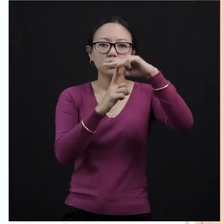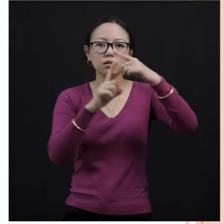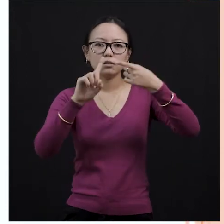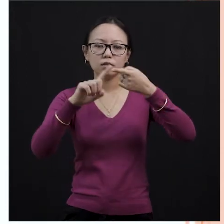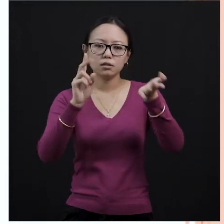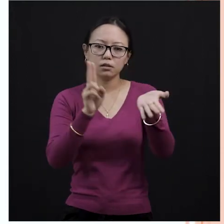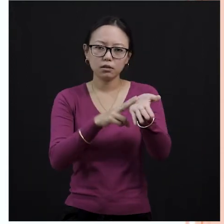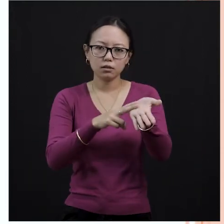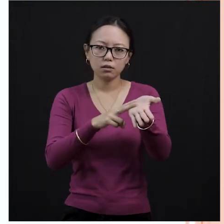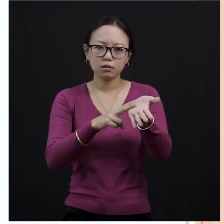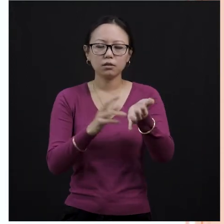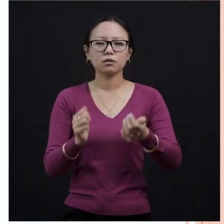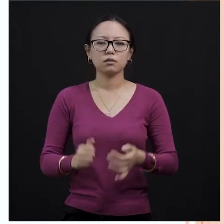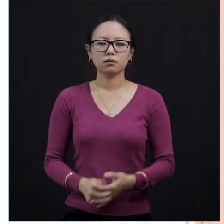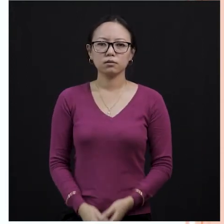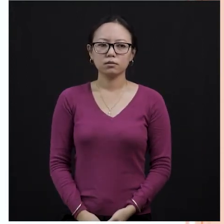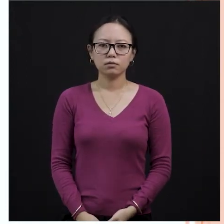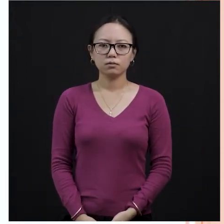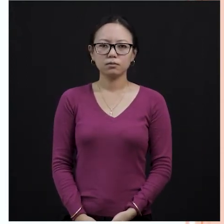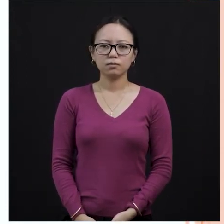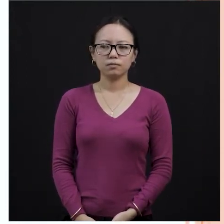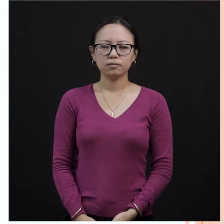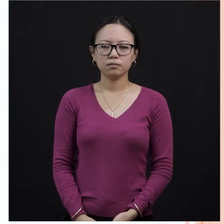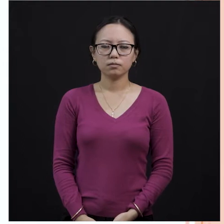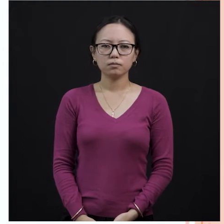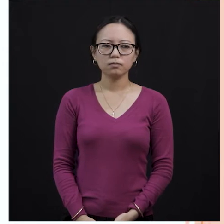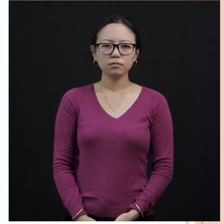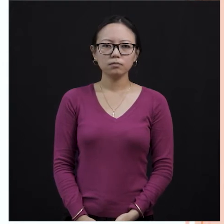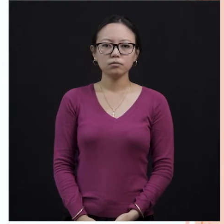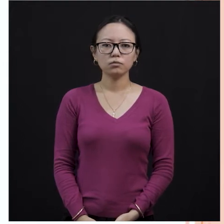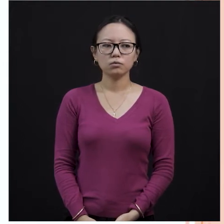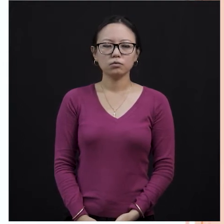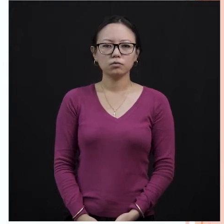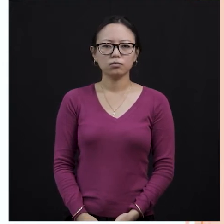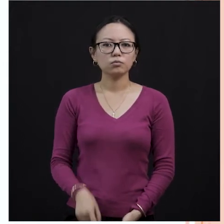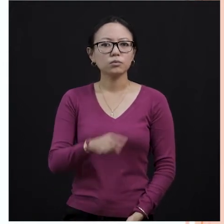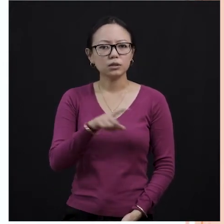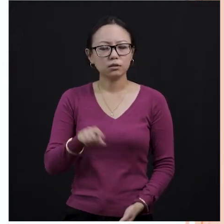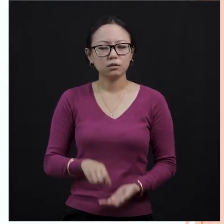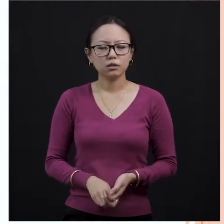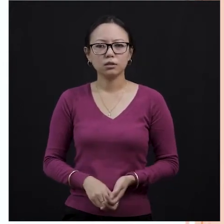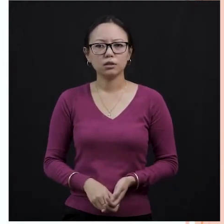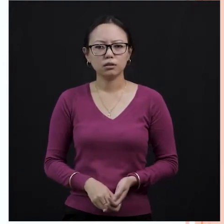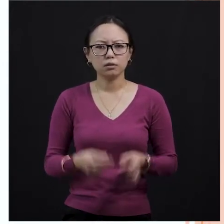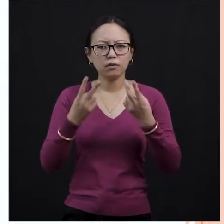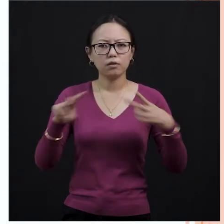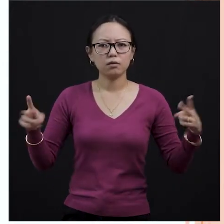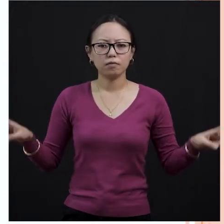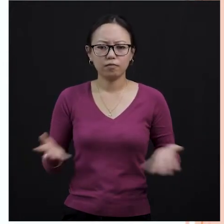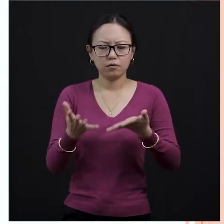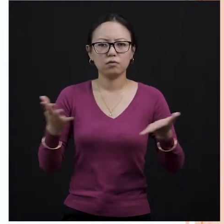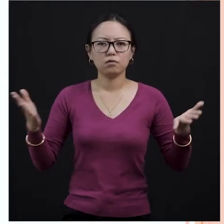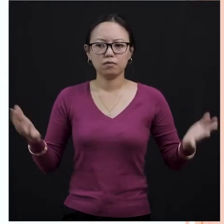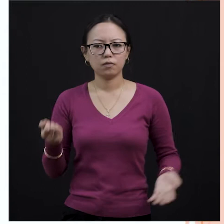is TEN, 10. All right? So children, this is how we count different types of objects.